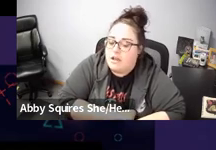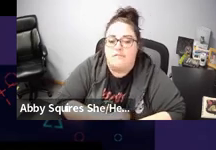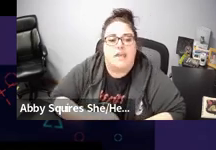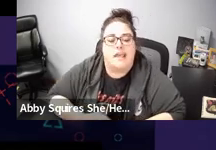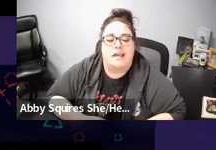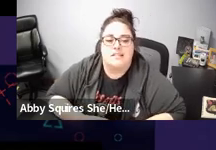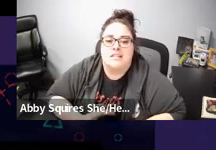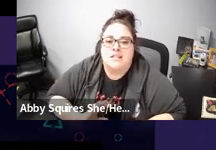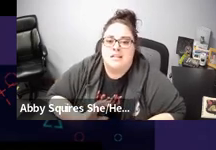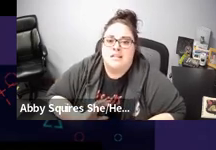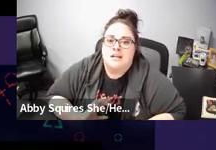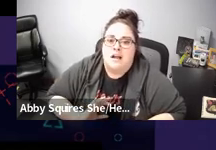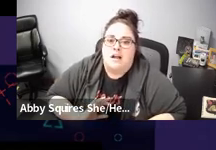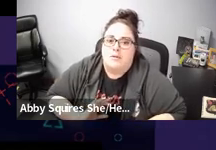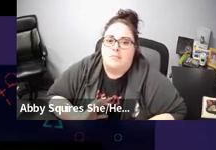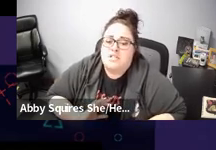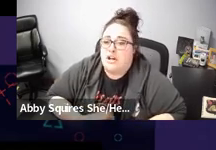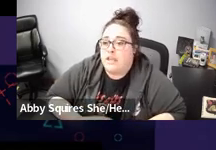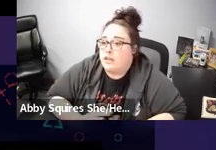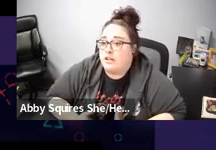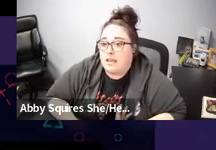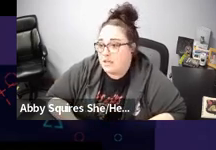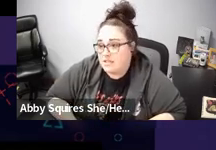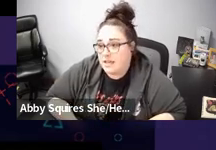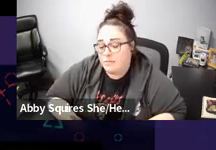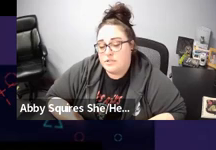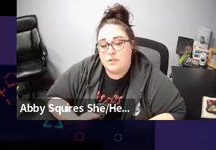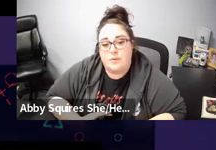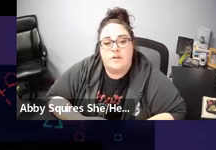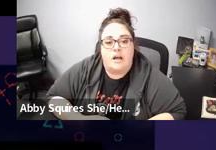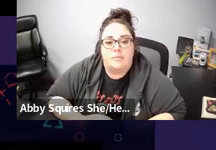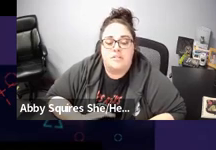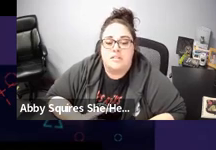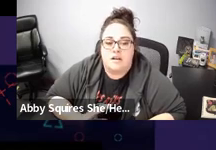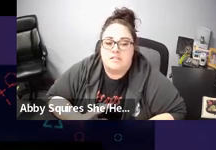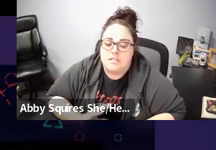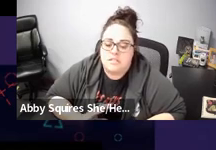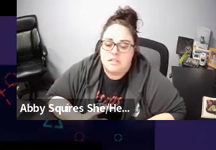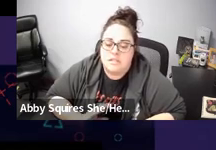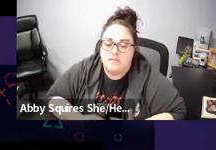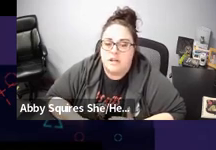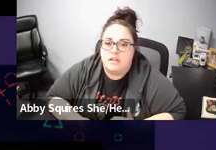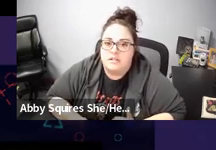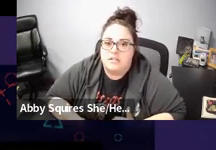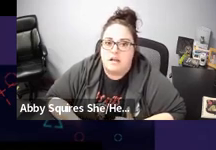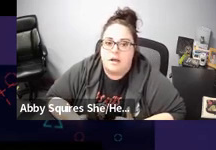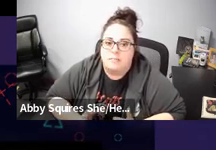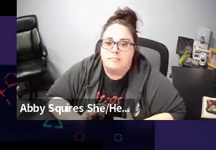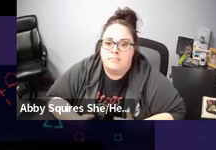that you love and share like your gaming setup too, because it's awesome to see